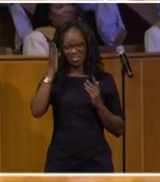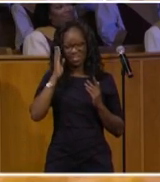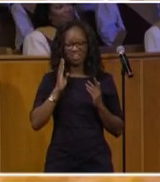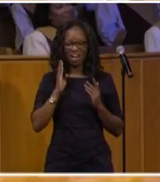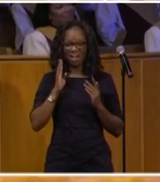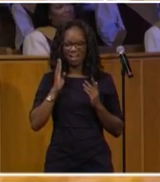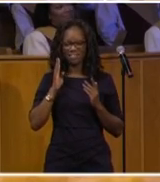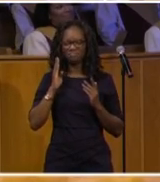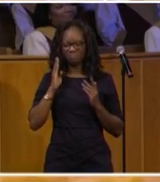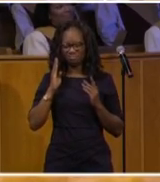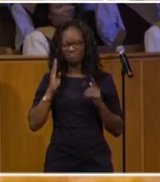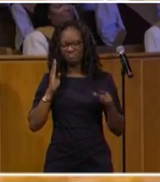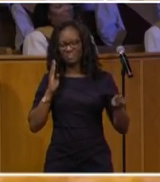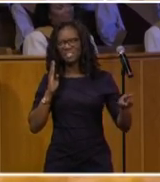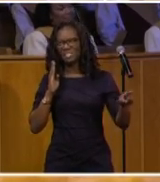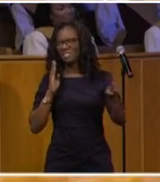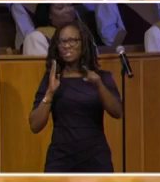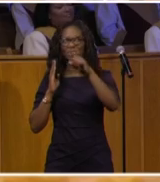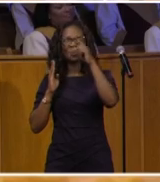somewhere.